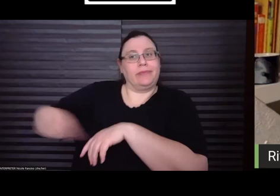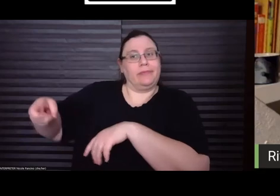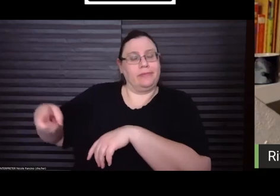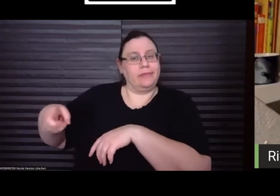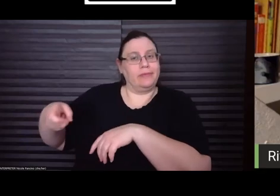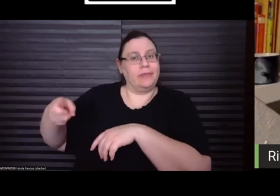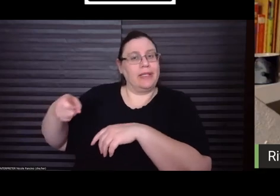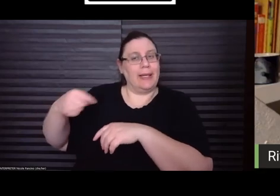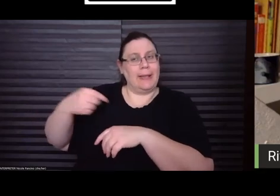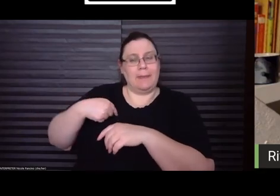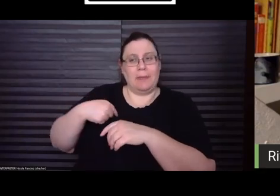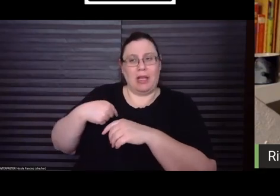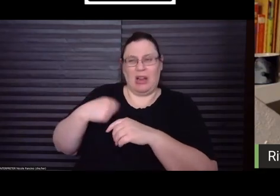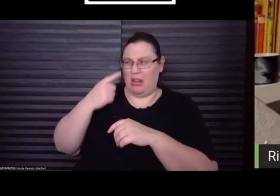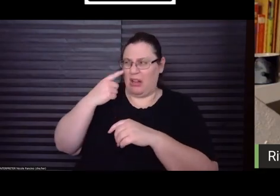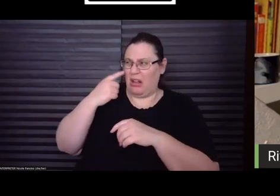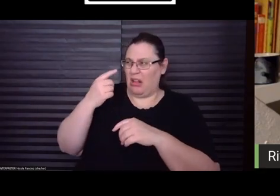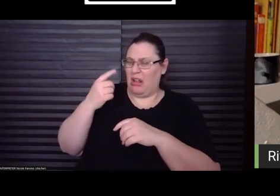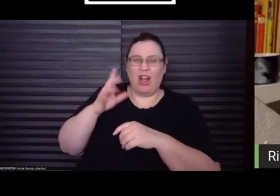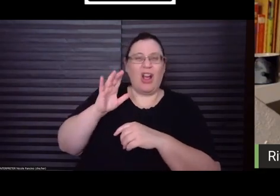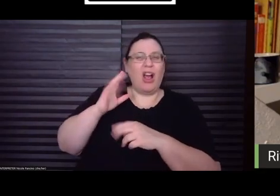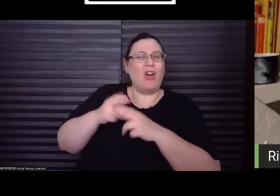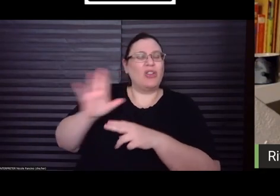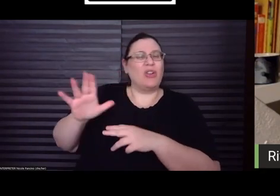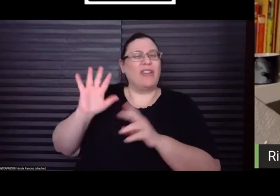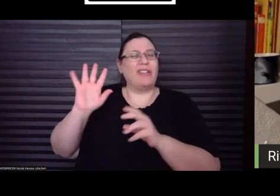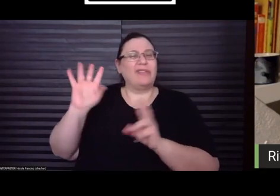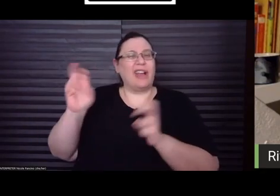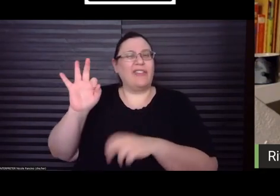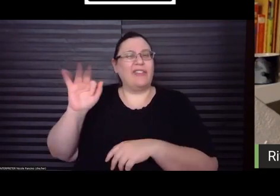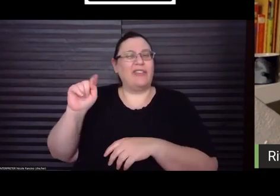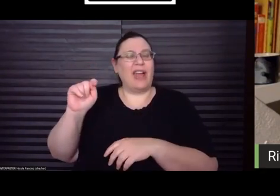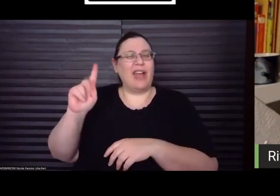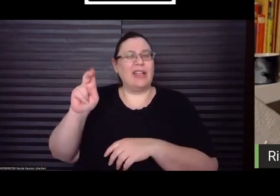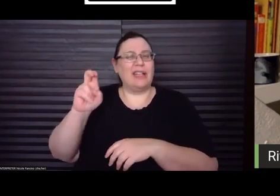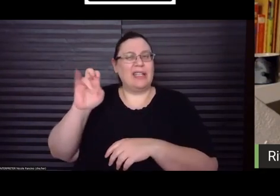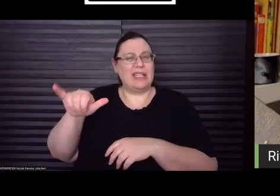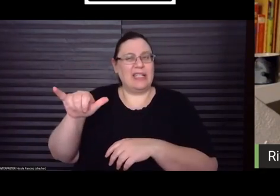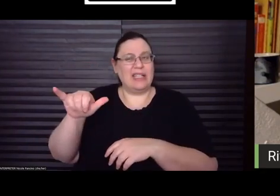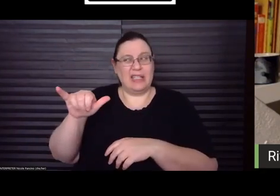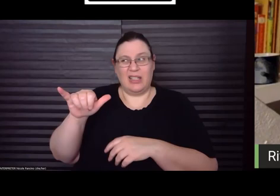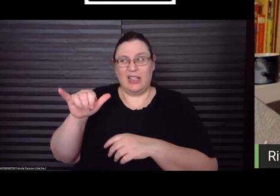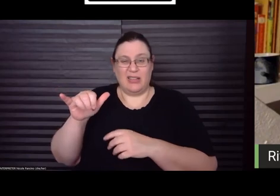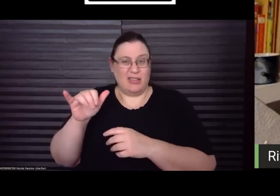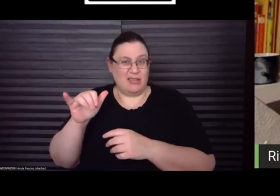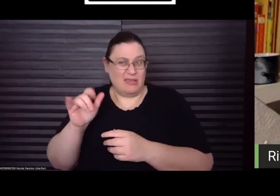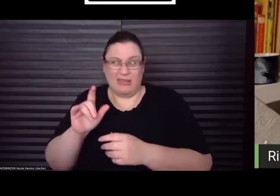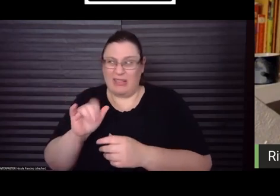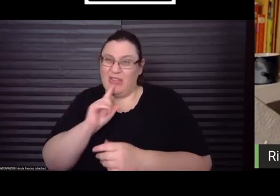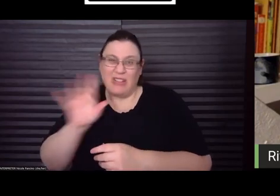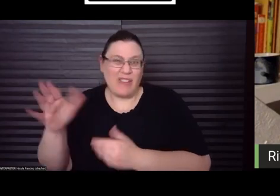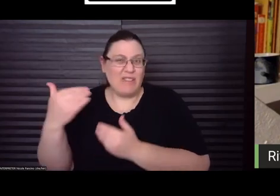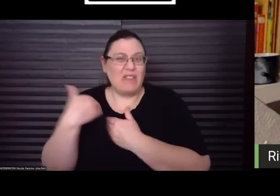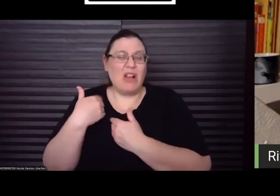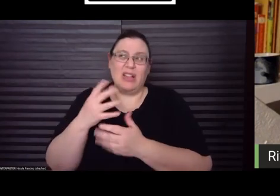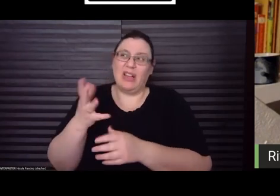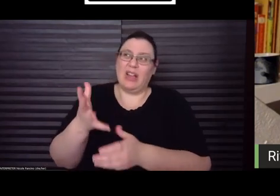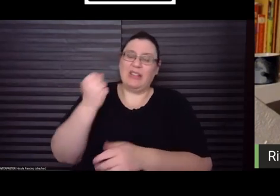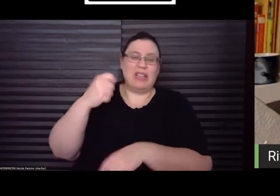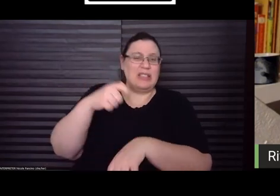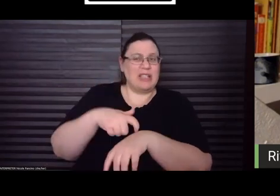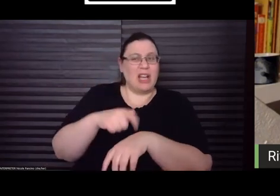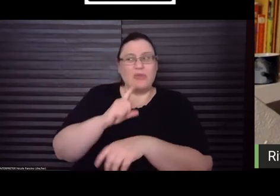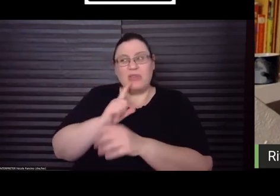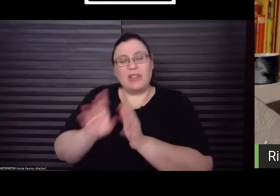then called her fat kidneyed. Was she my enemy? It takes time and experience to gain a cow's trust. Now